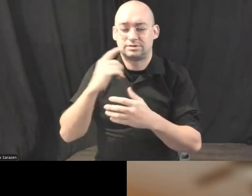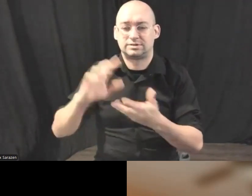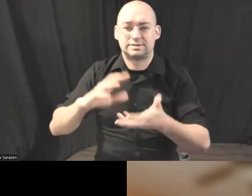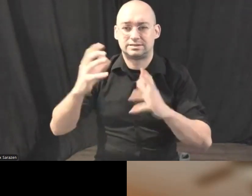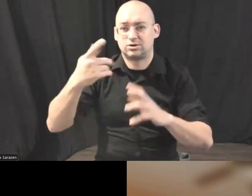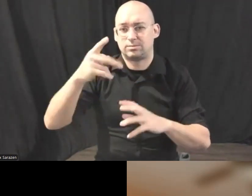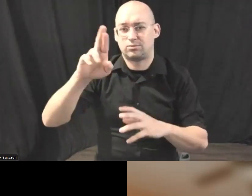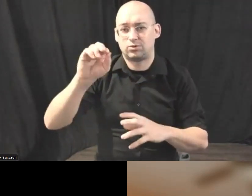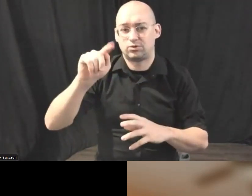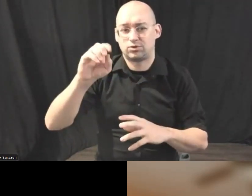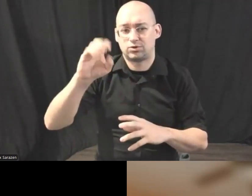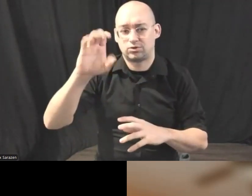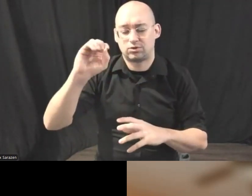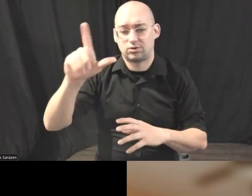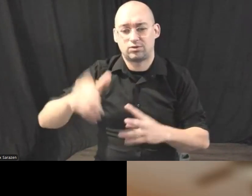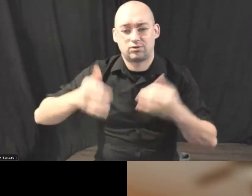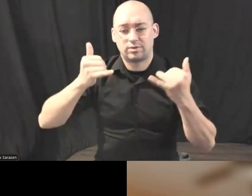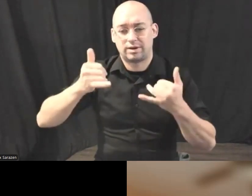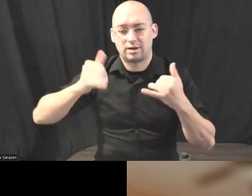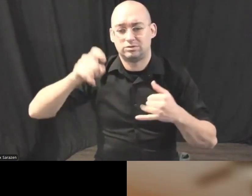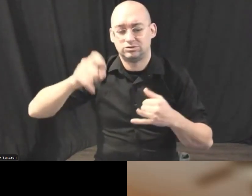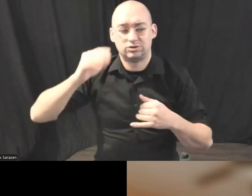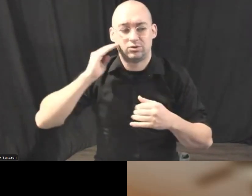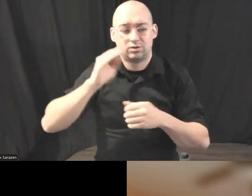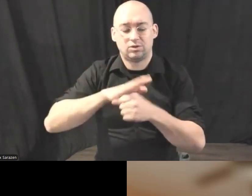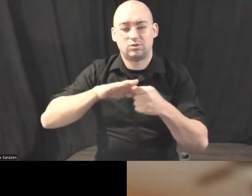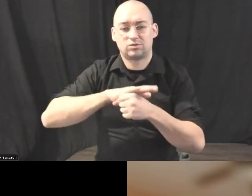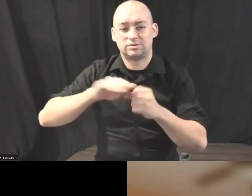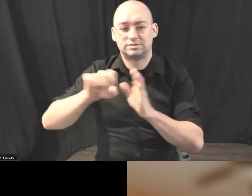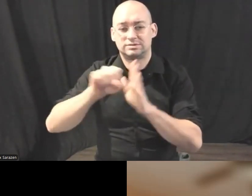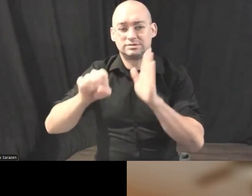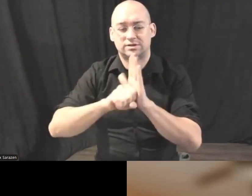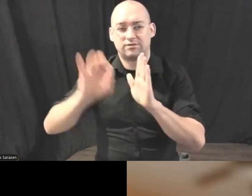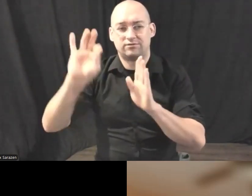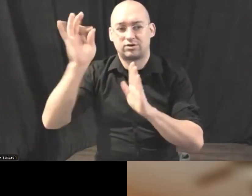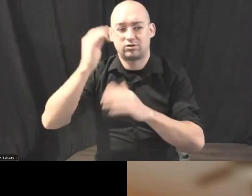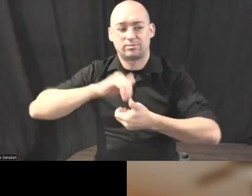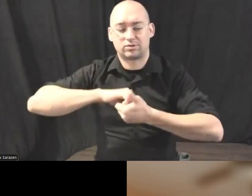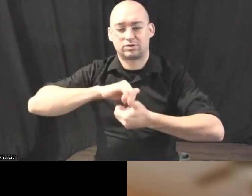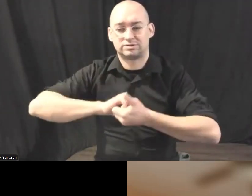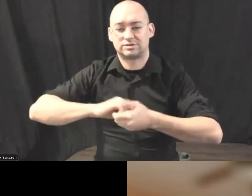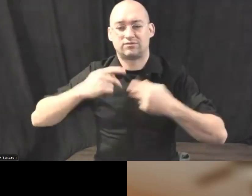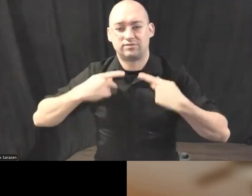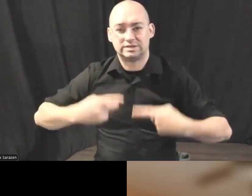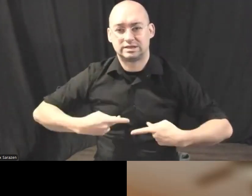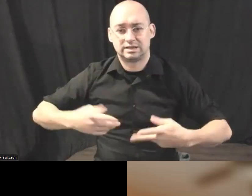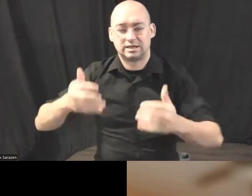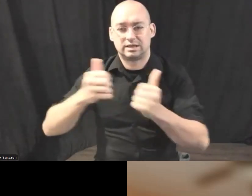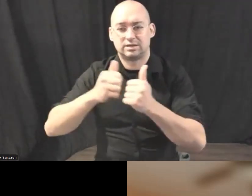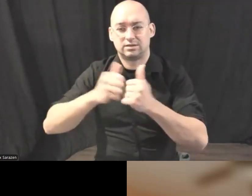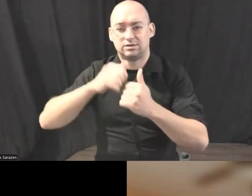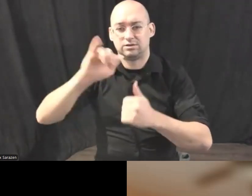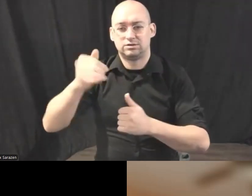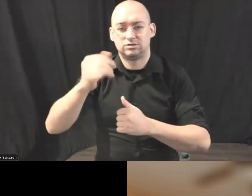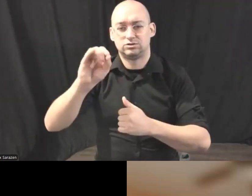Right now, you should know that local, state, and federal partners are physically embedded together at something called the Joint Field Office,